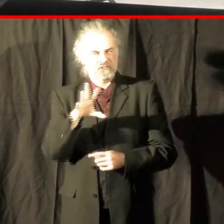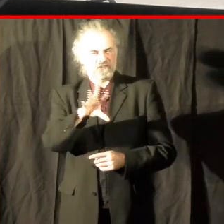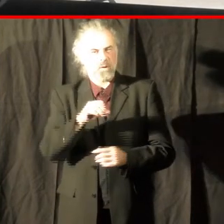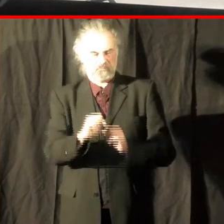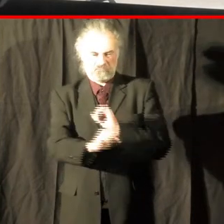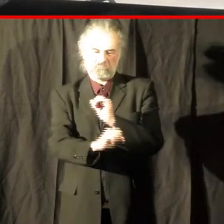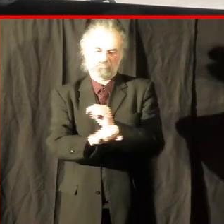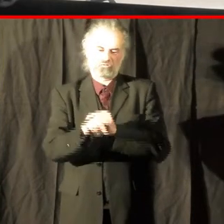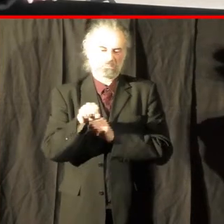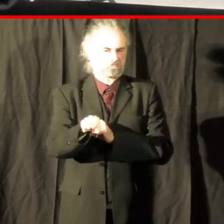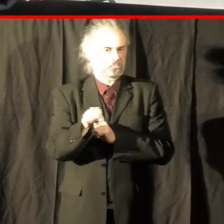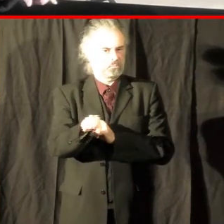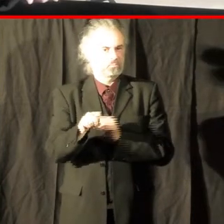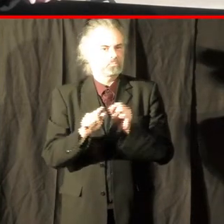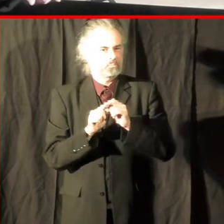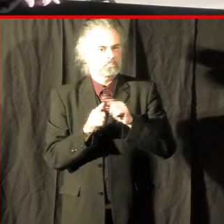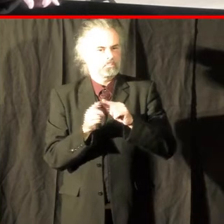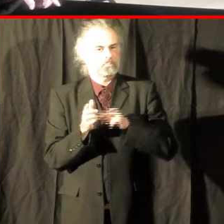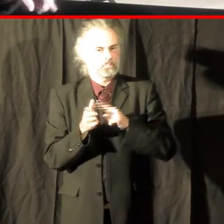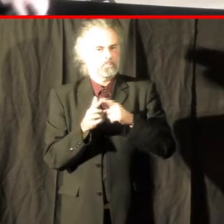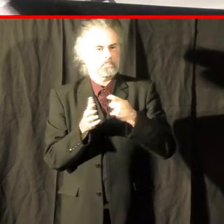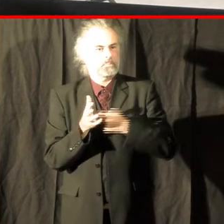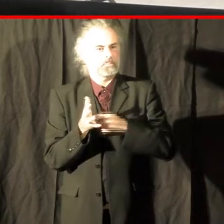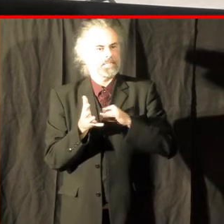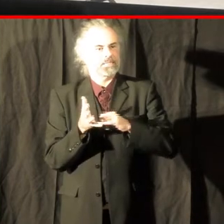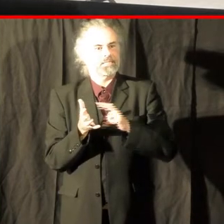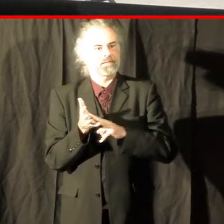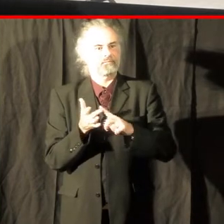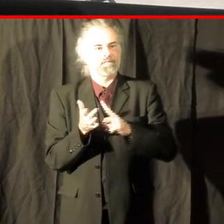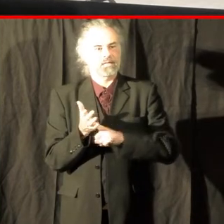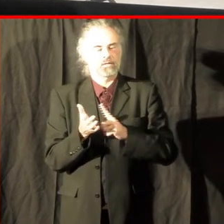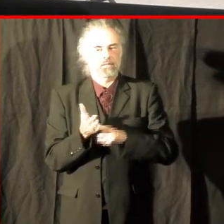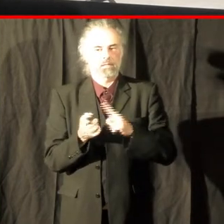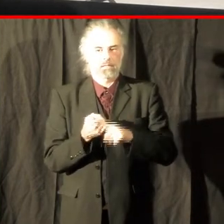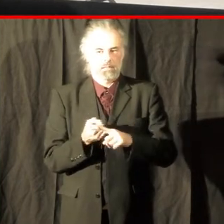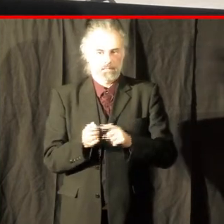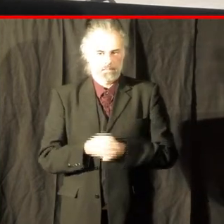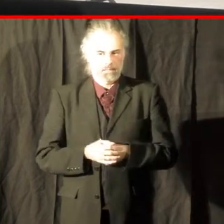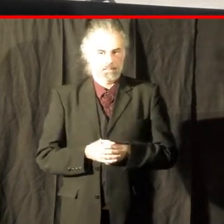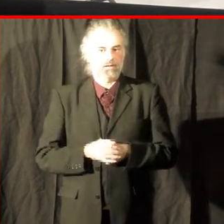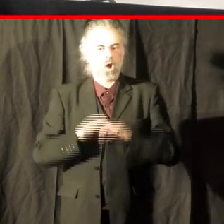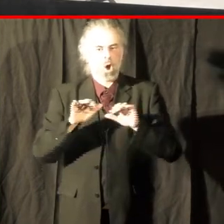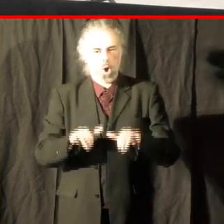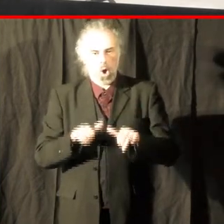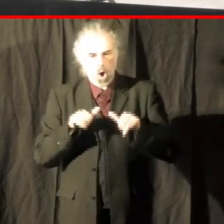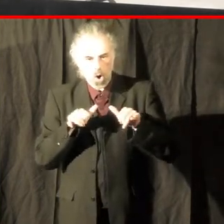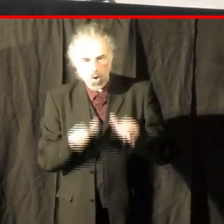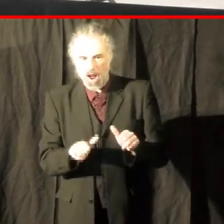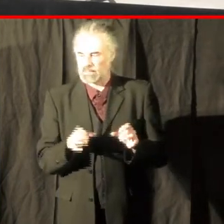factory in Petersville. Okay? All right. So let's begin. Let's begin.